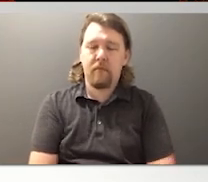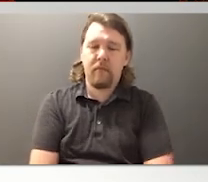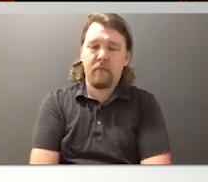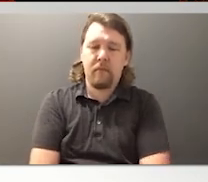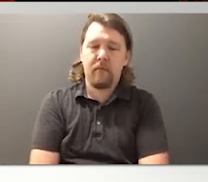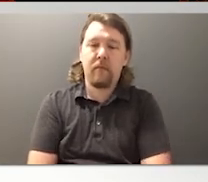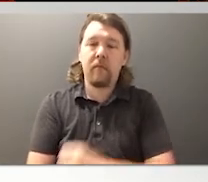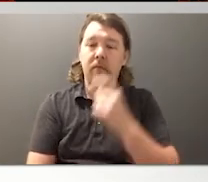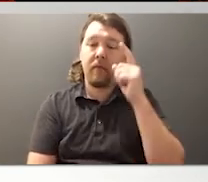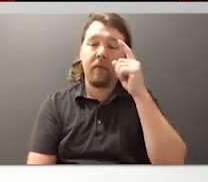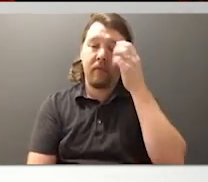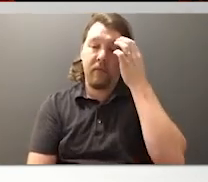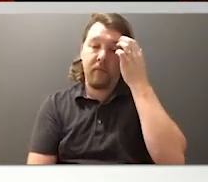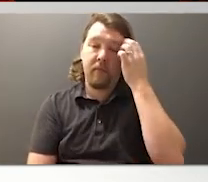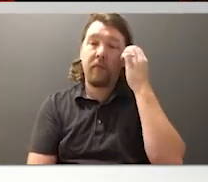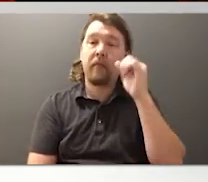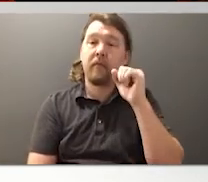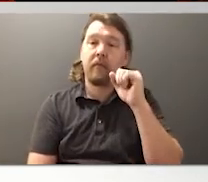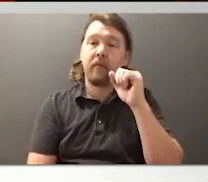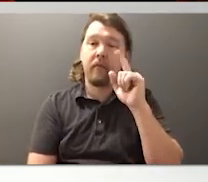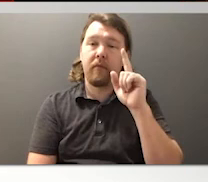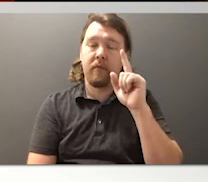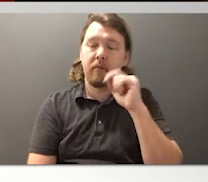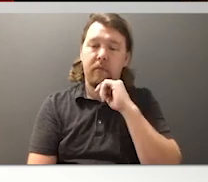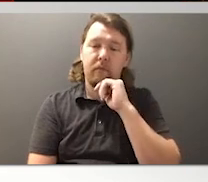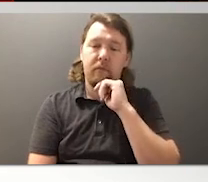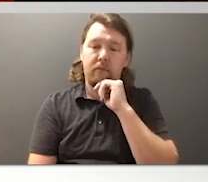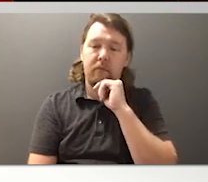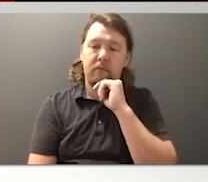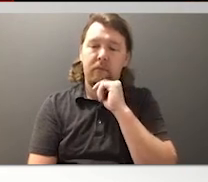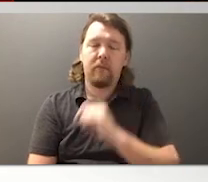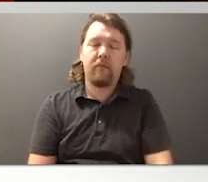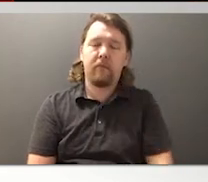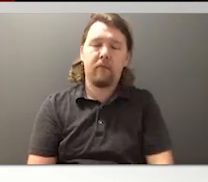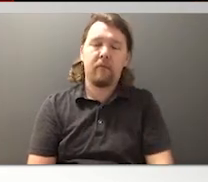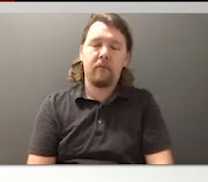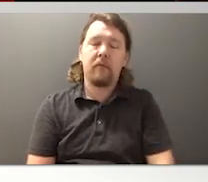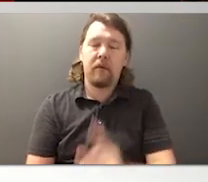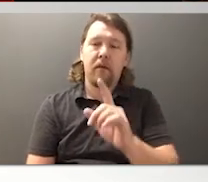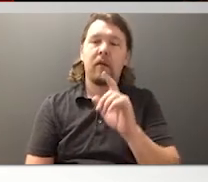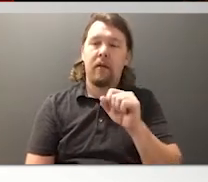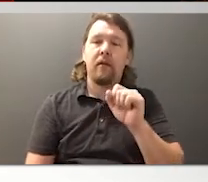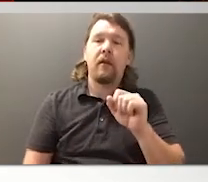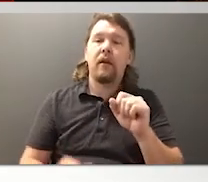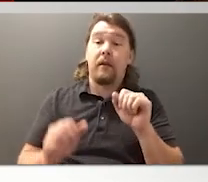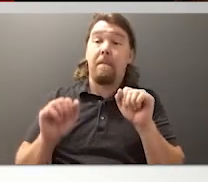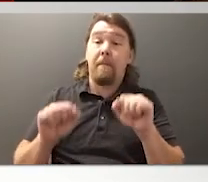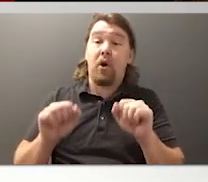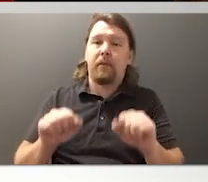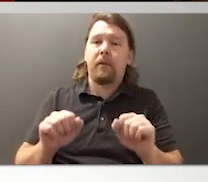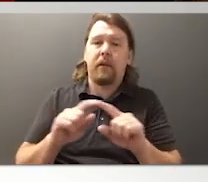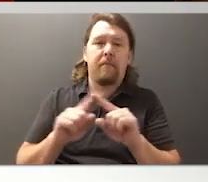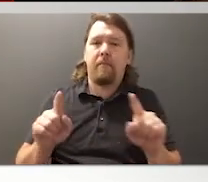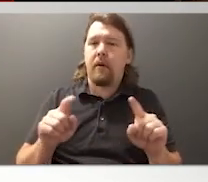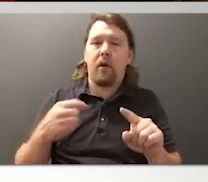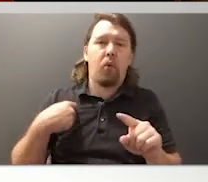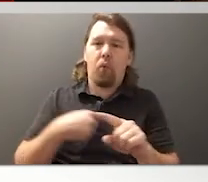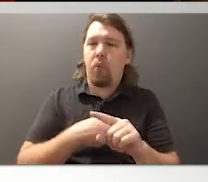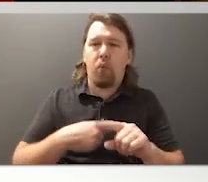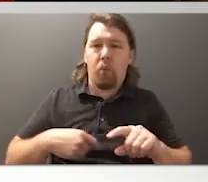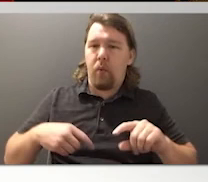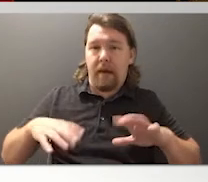is a higher matrix, so his would actually increase. so But if so he's considered new, he would decrease with the new